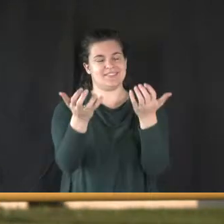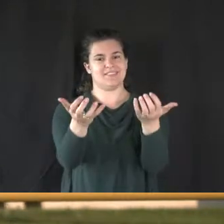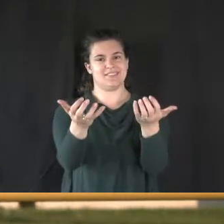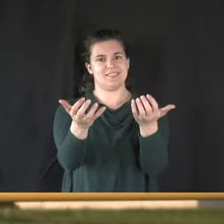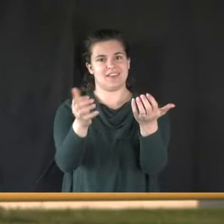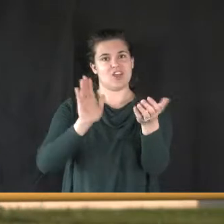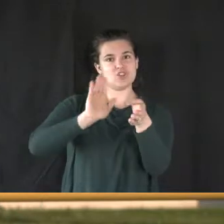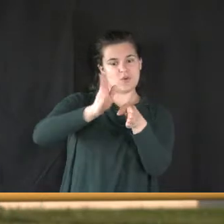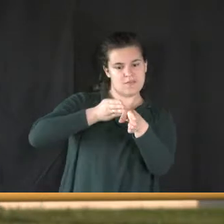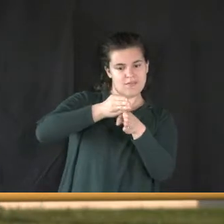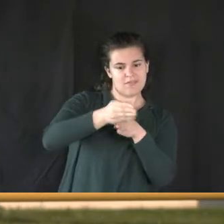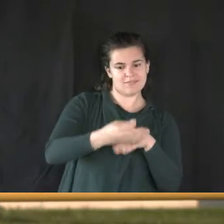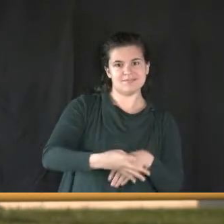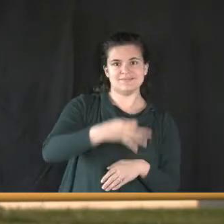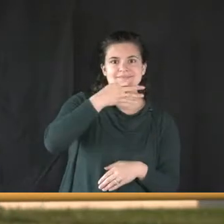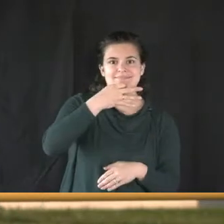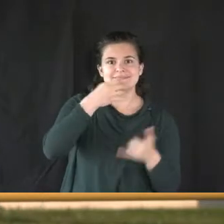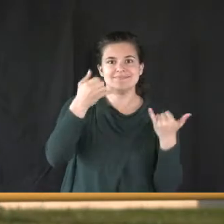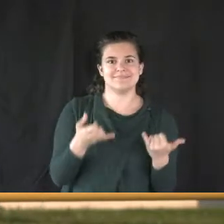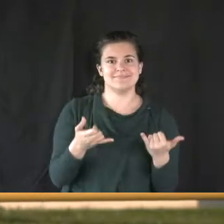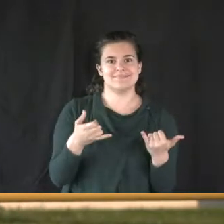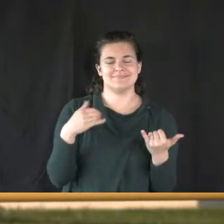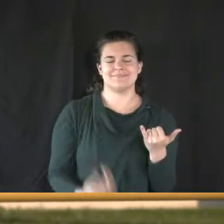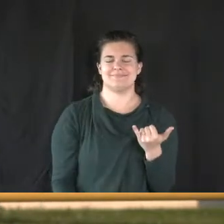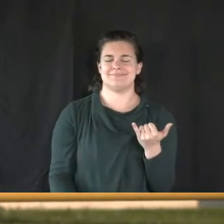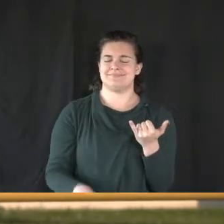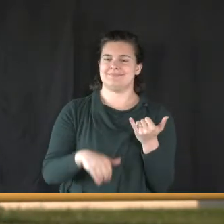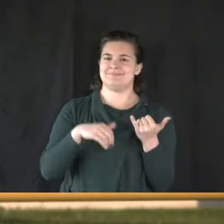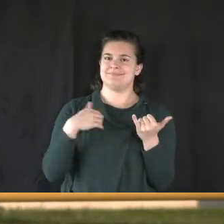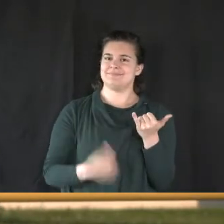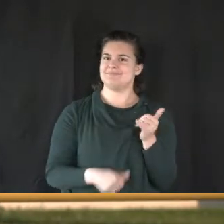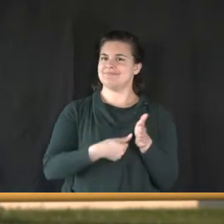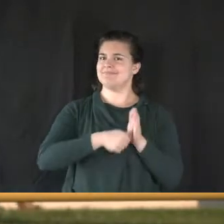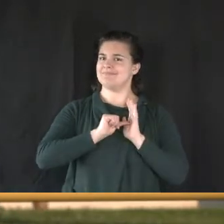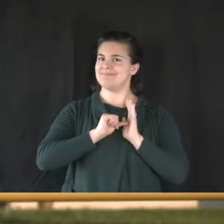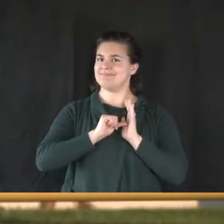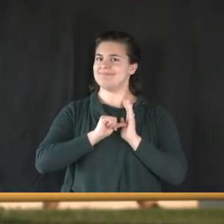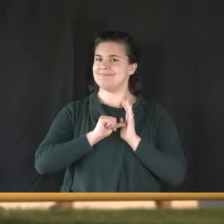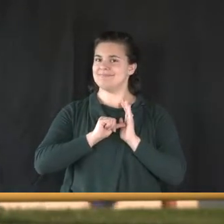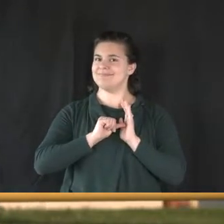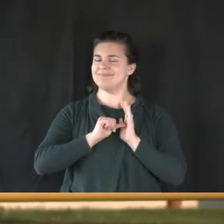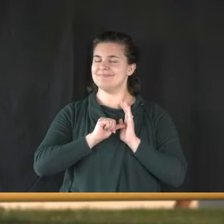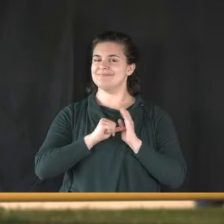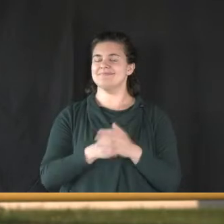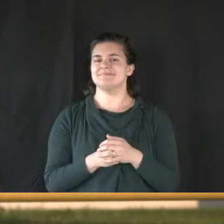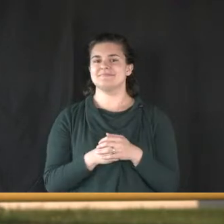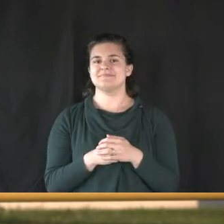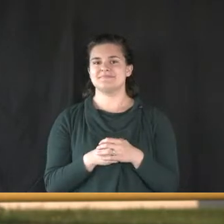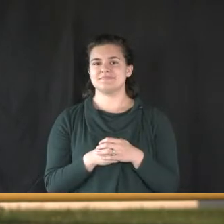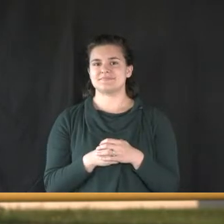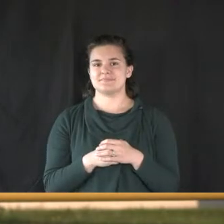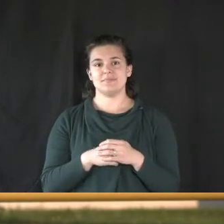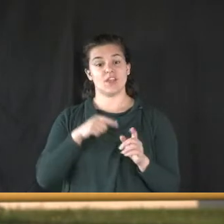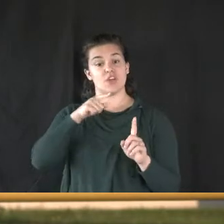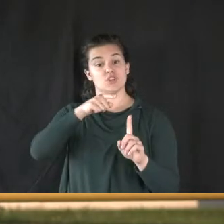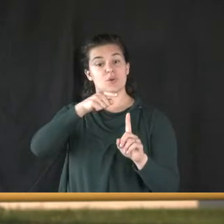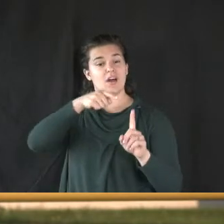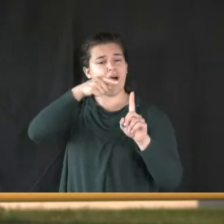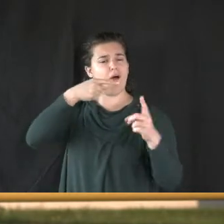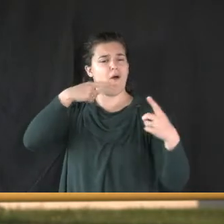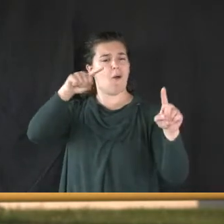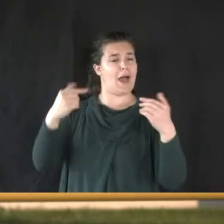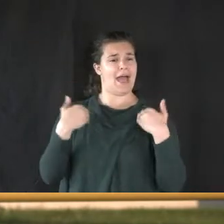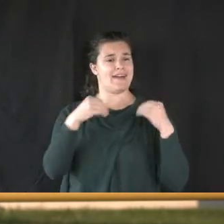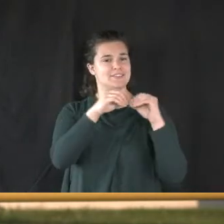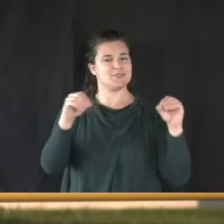own fate. Stunning. This accomplishment is far more than just a degree. It's a testament to who you